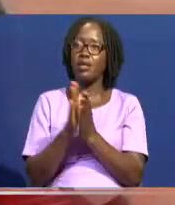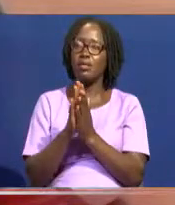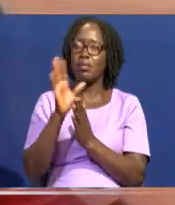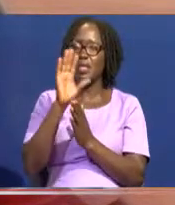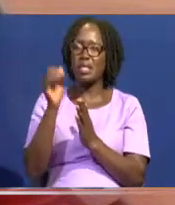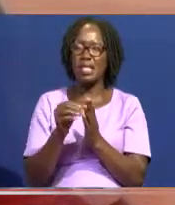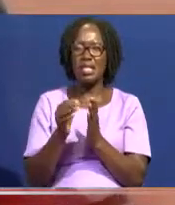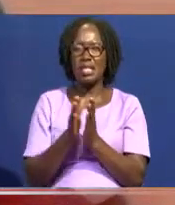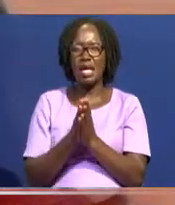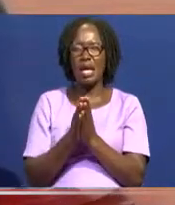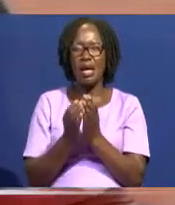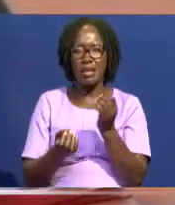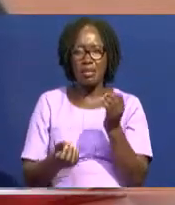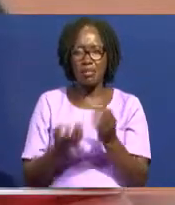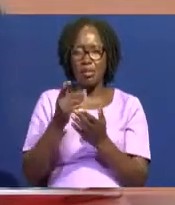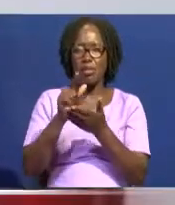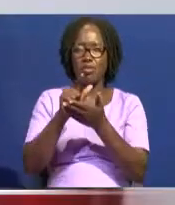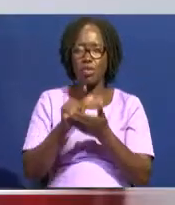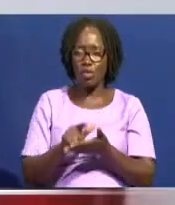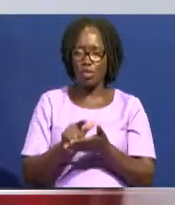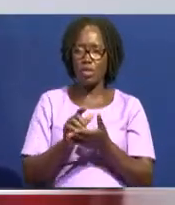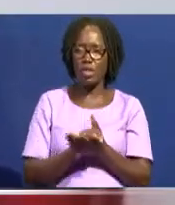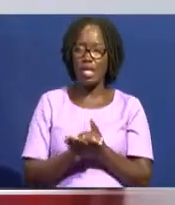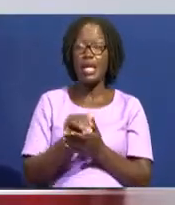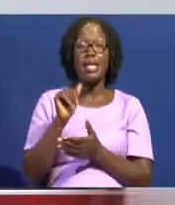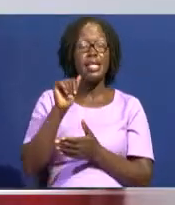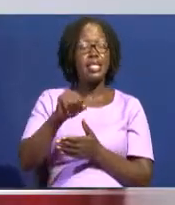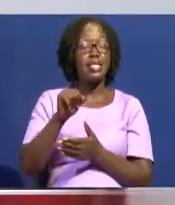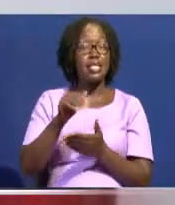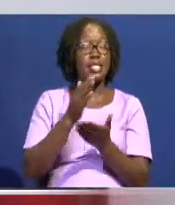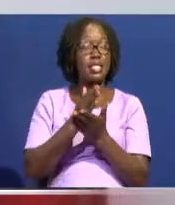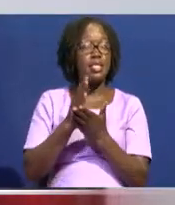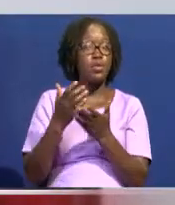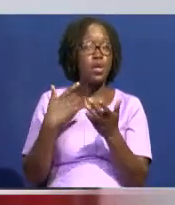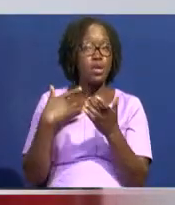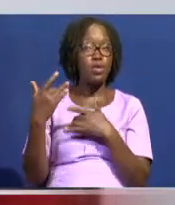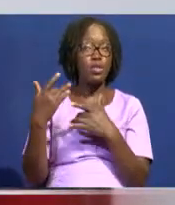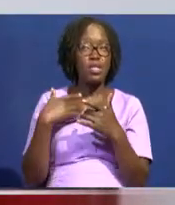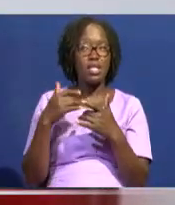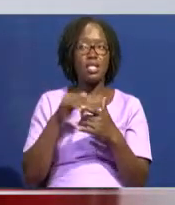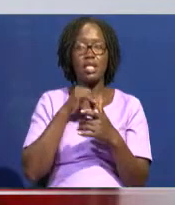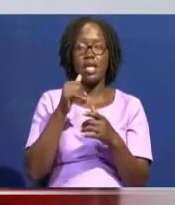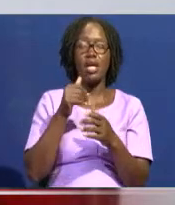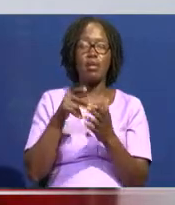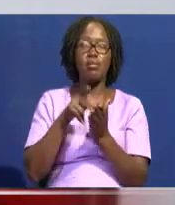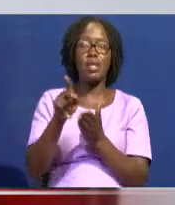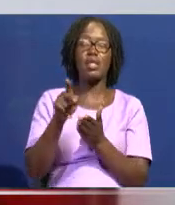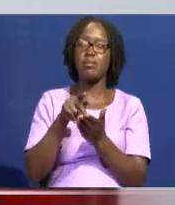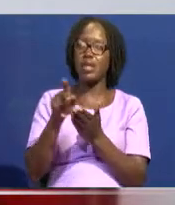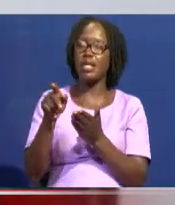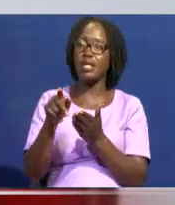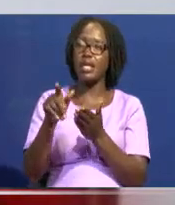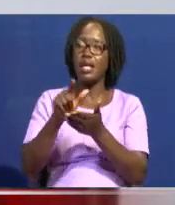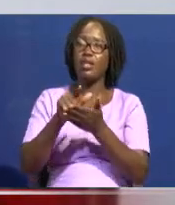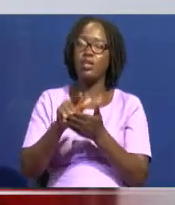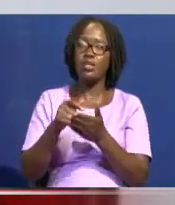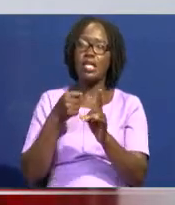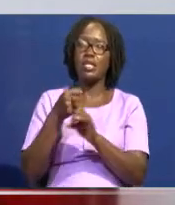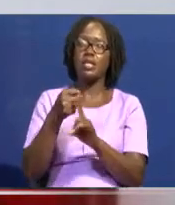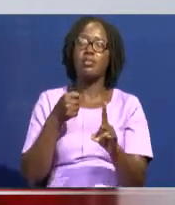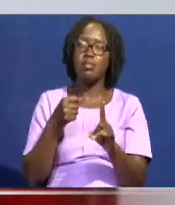limechochea kupanda kwa gharama ya mikopo. Yes, indeed, of course we are concerned about the non-performing loans and what impact